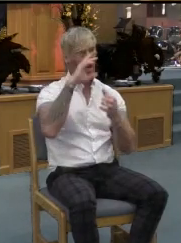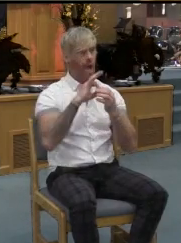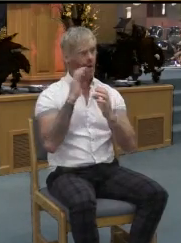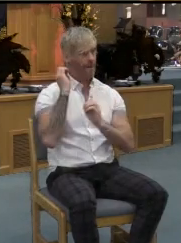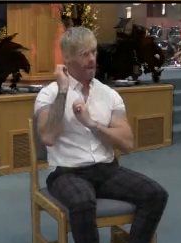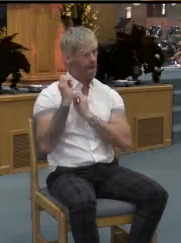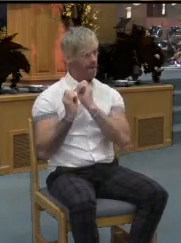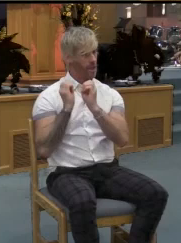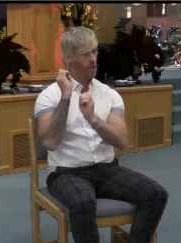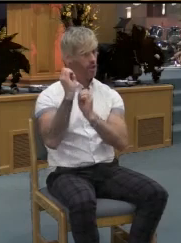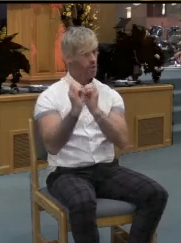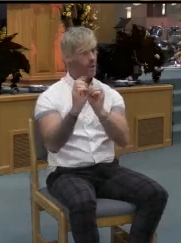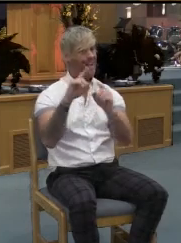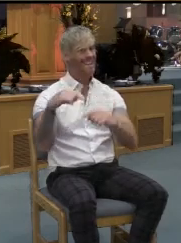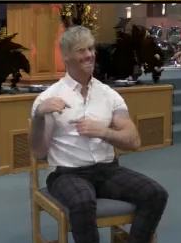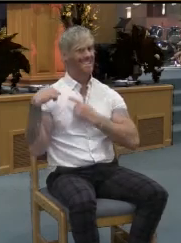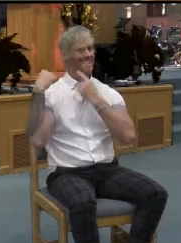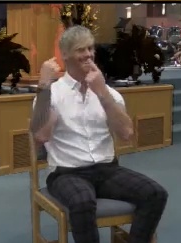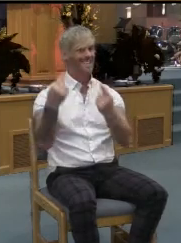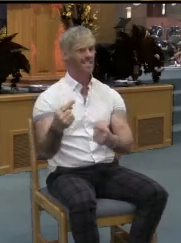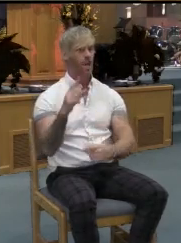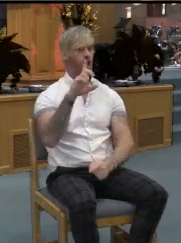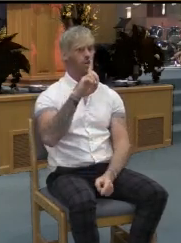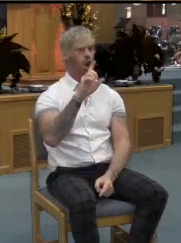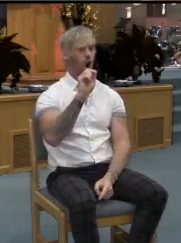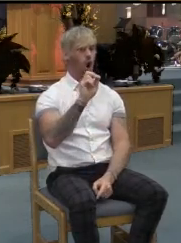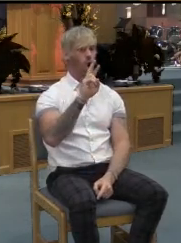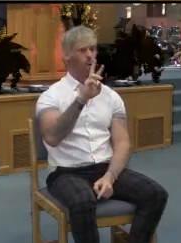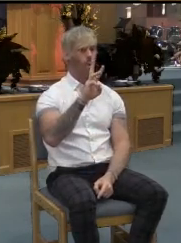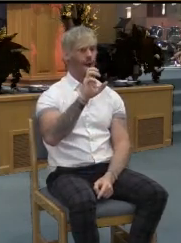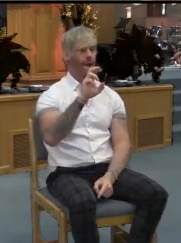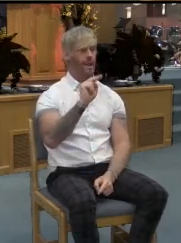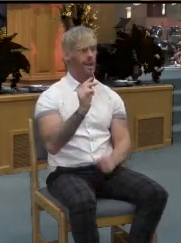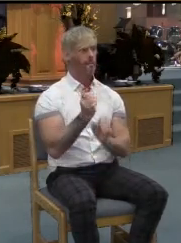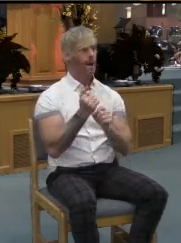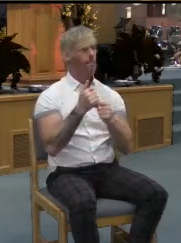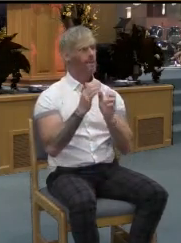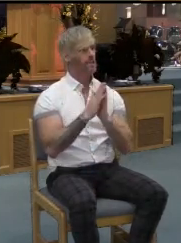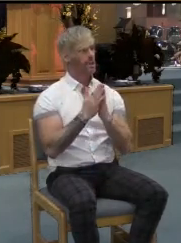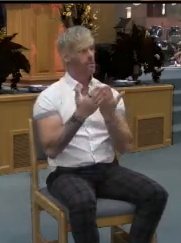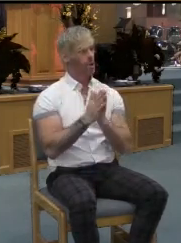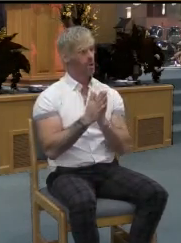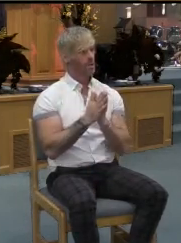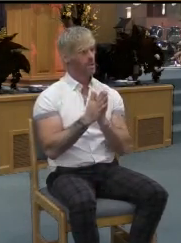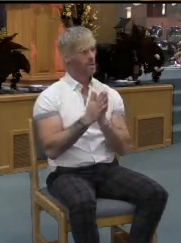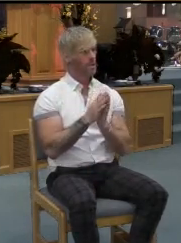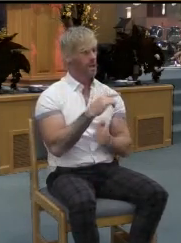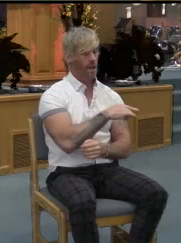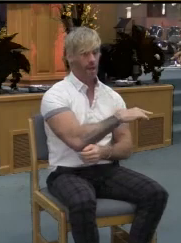evolution since Darwin published his book? And he was greeted with total silence.